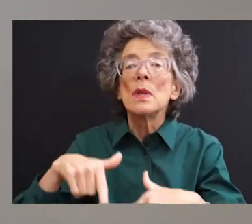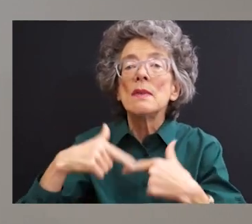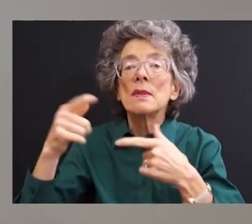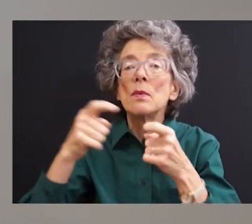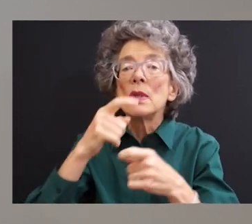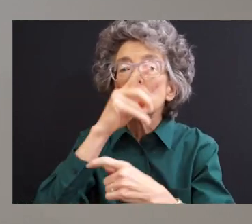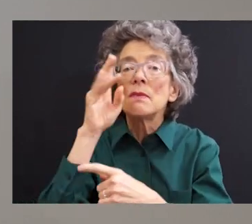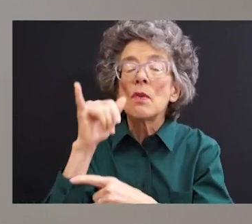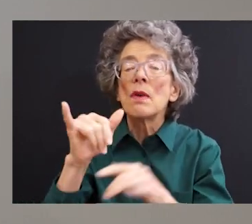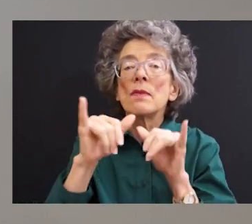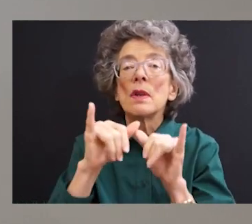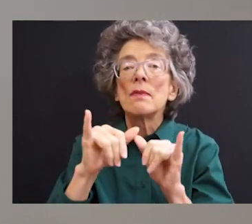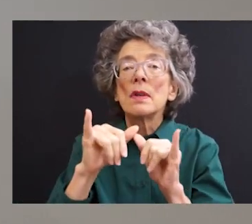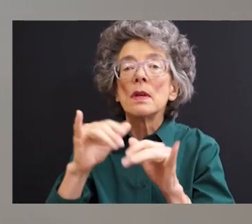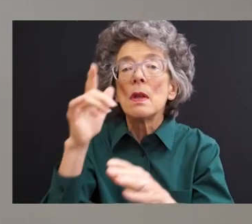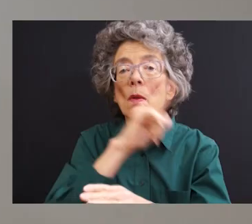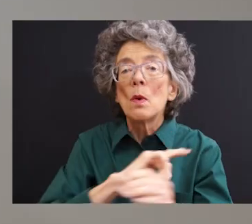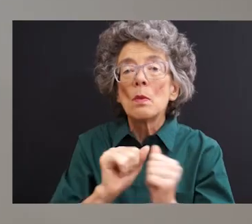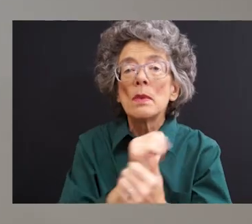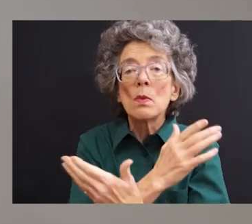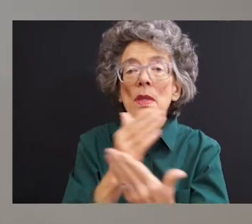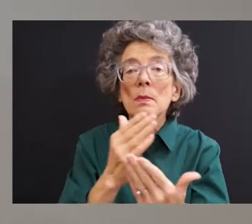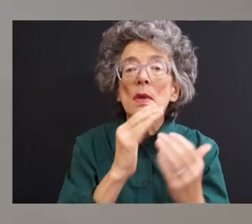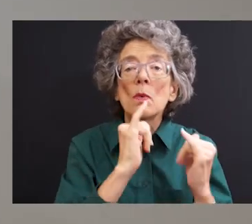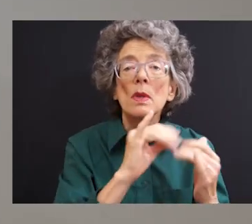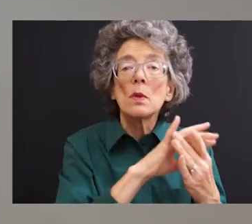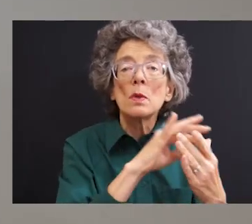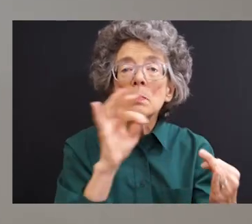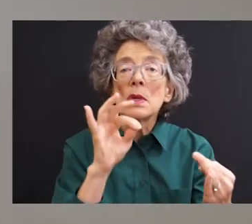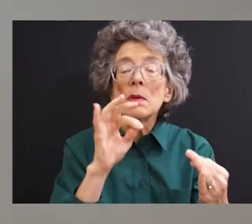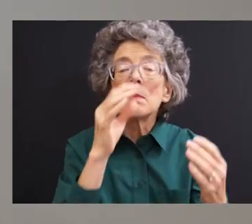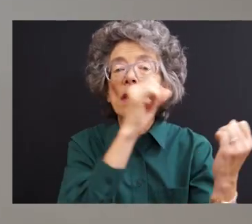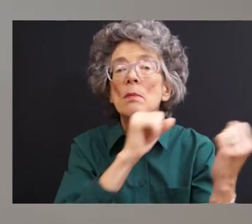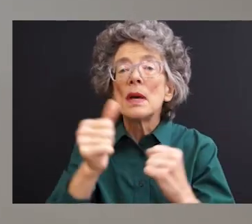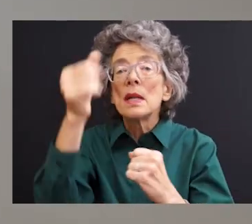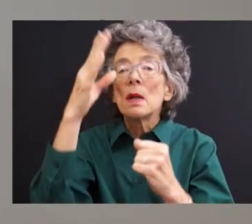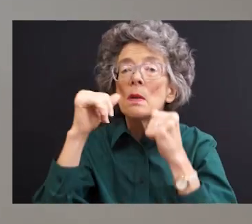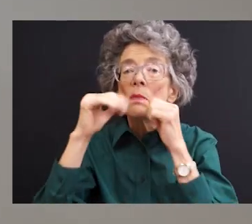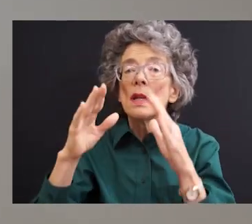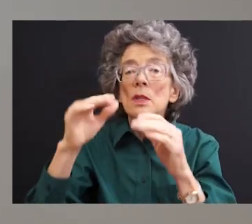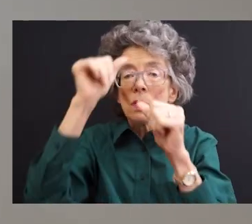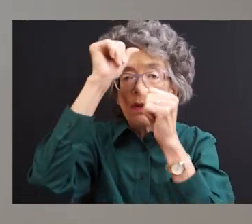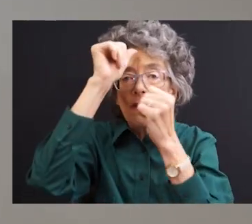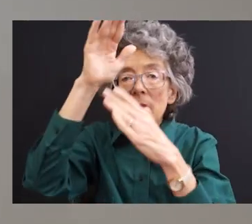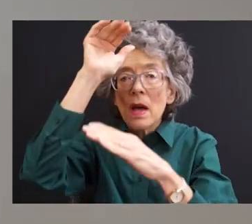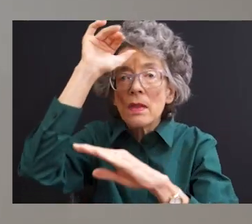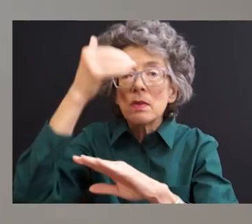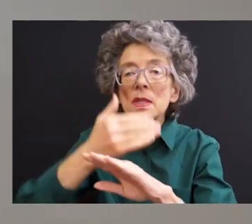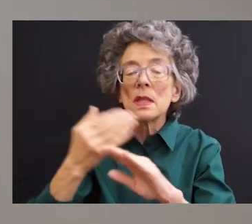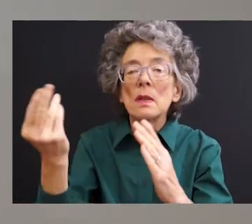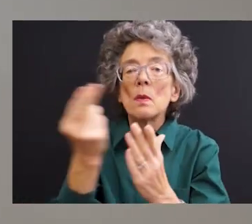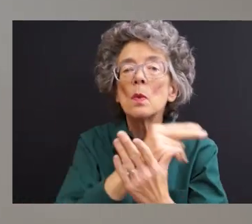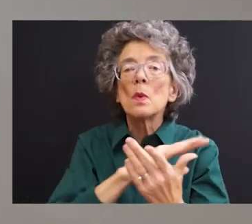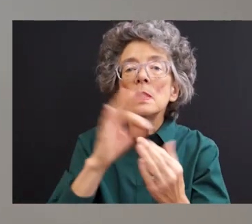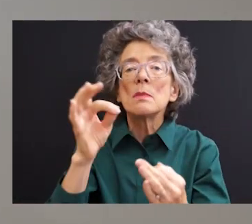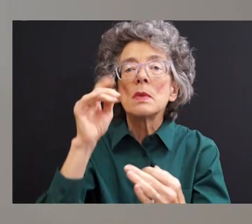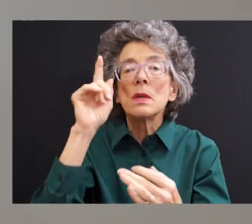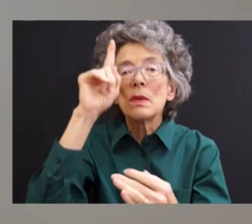Amen. The Lord be with you. And with your spirit. May Almighty God bless you, the Father, and the Son, and the Holy